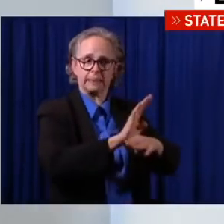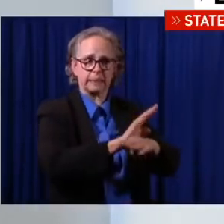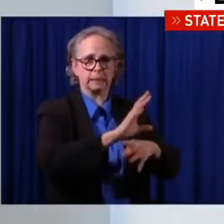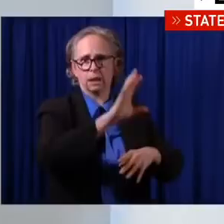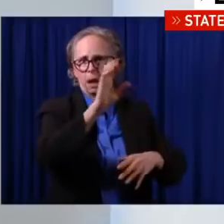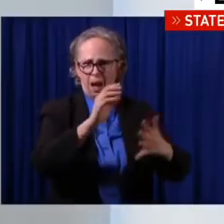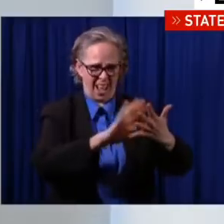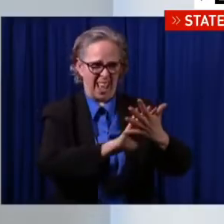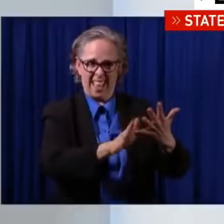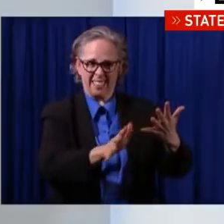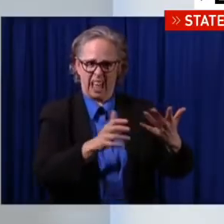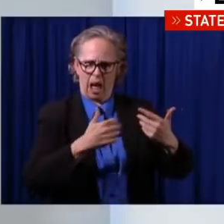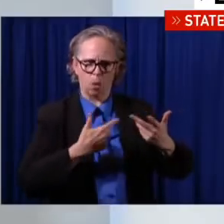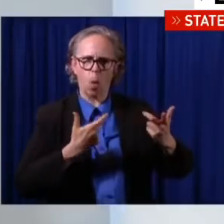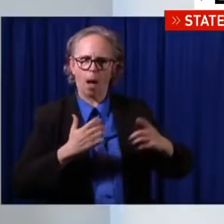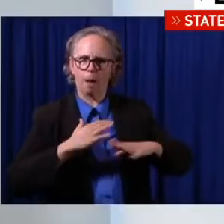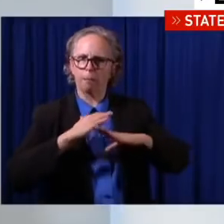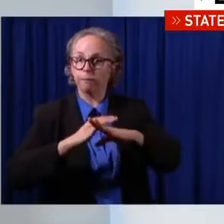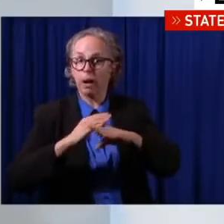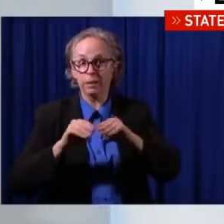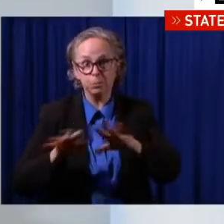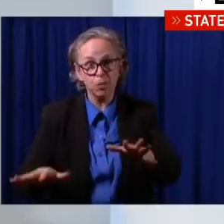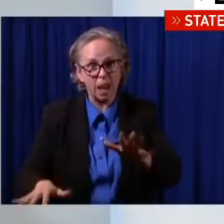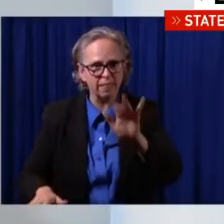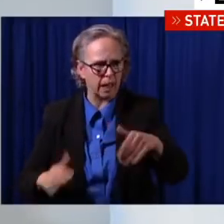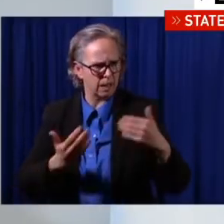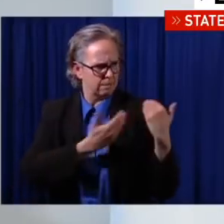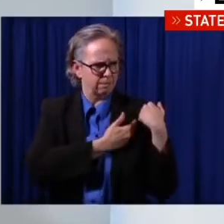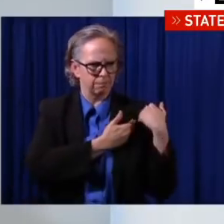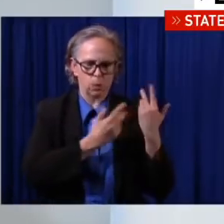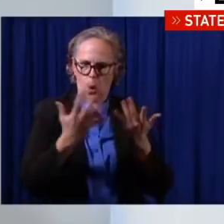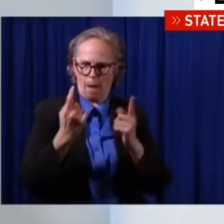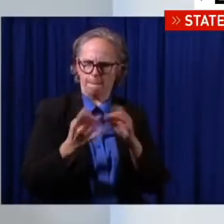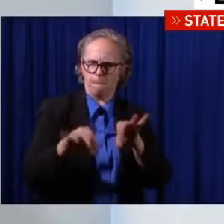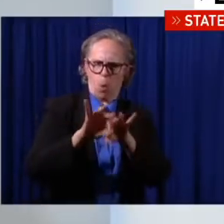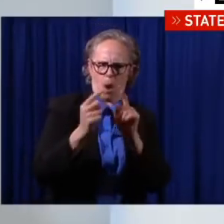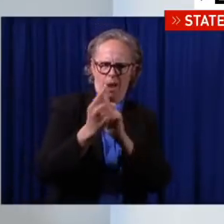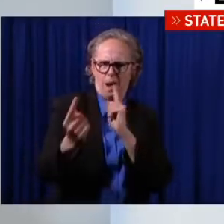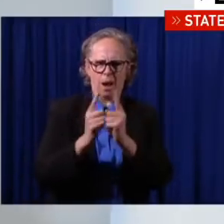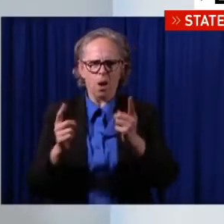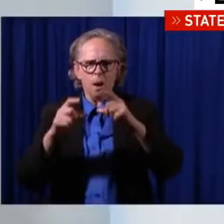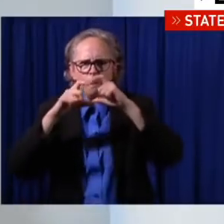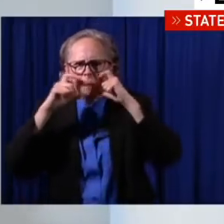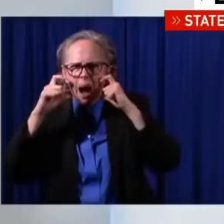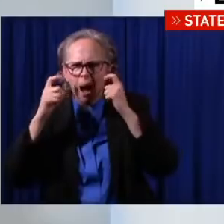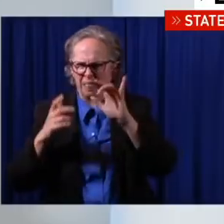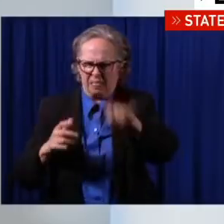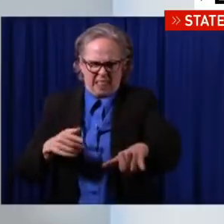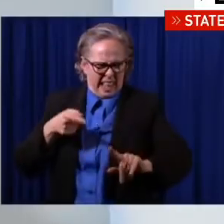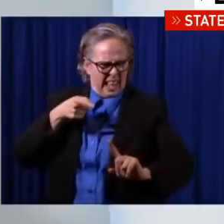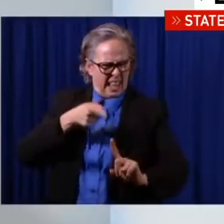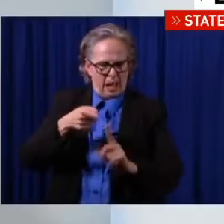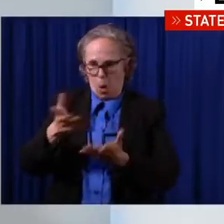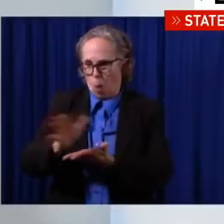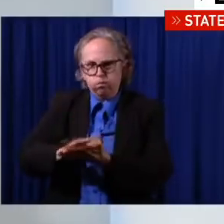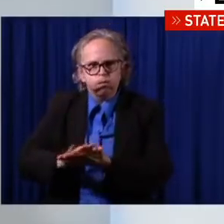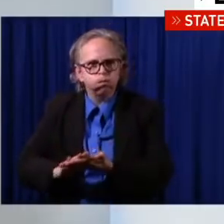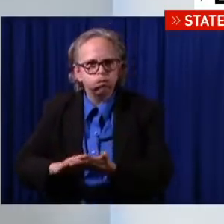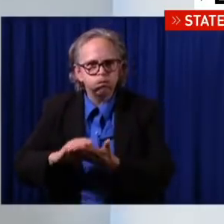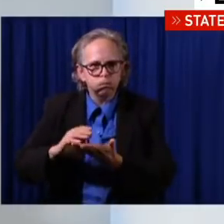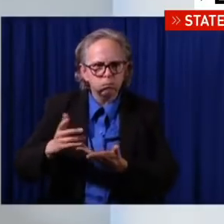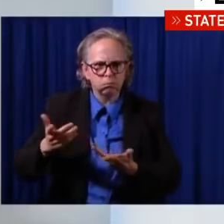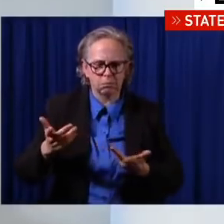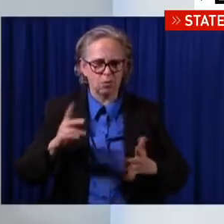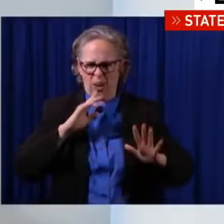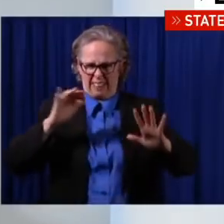the distancing, the masks, the disinfecting, all of those things that we keep saying. It's really up to all of us, our